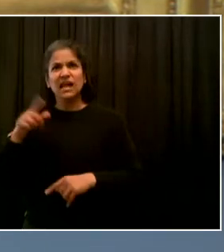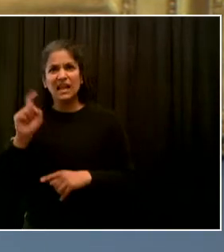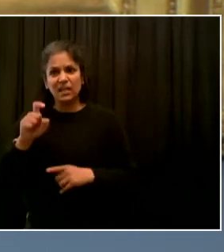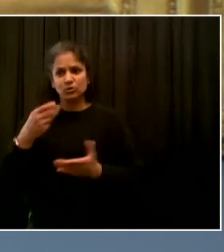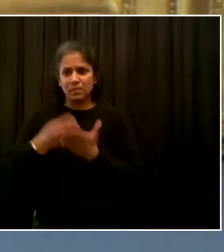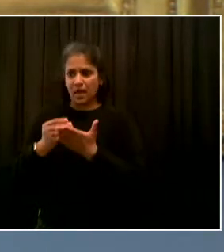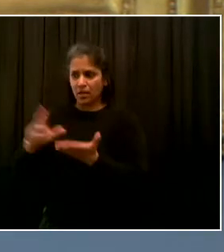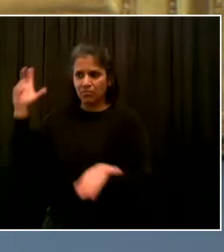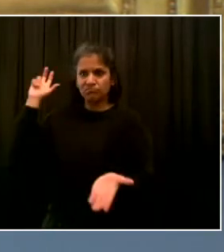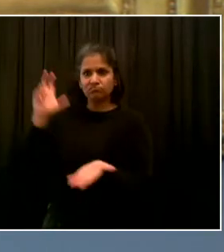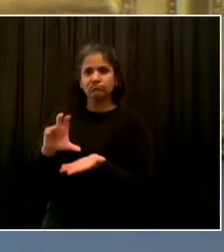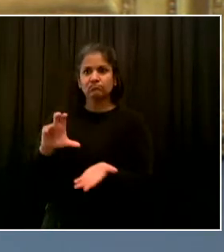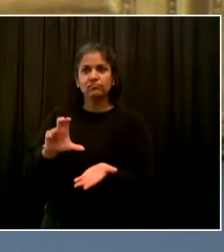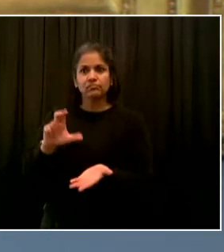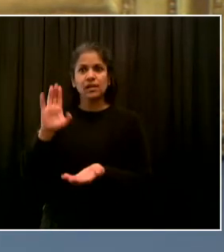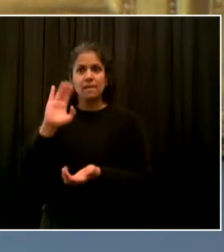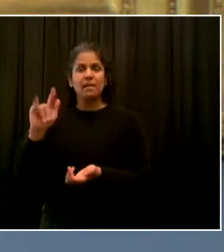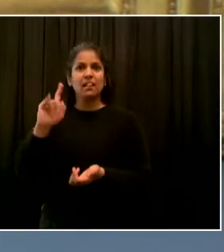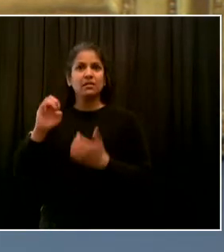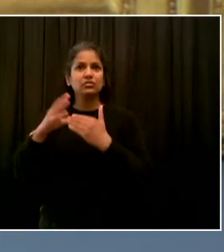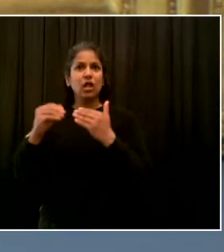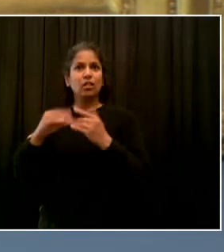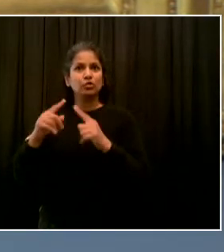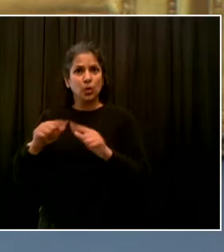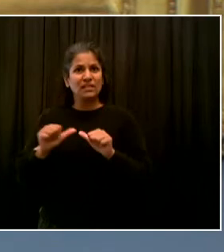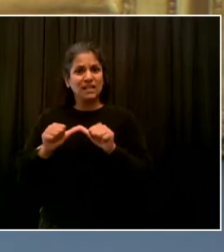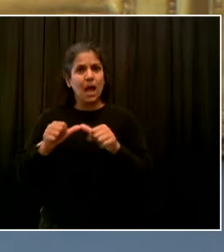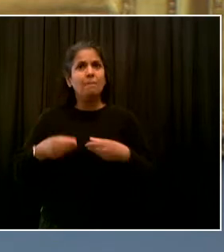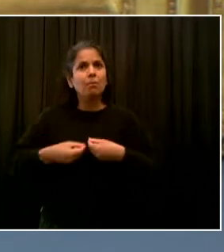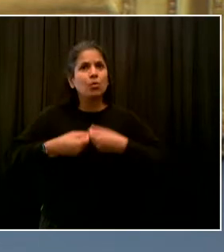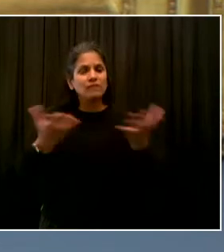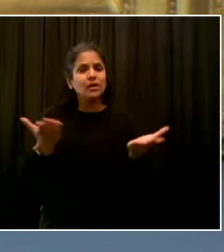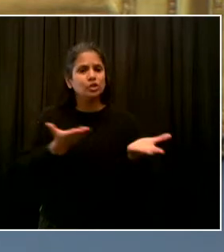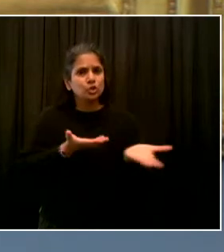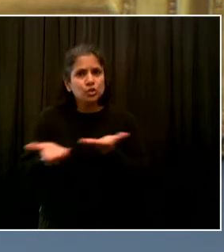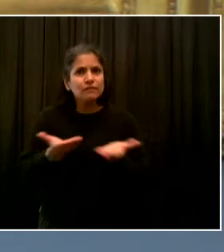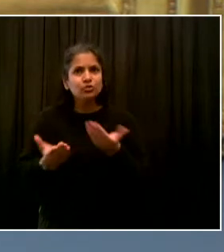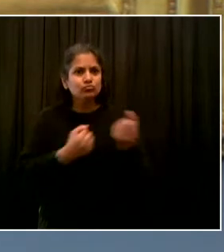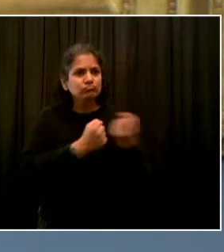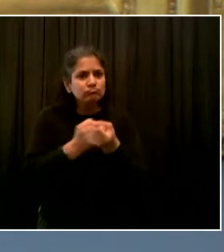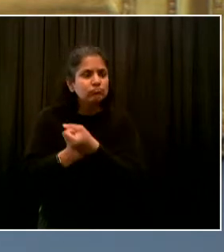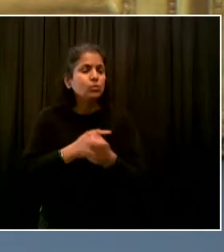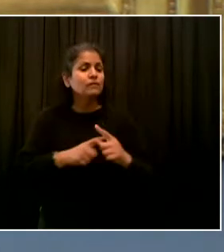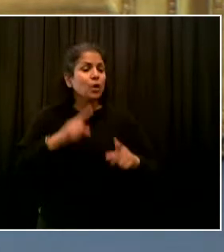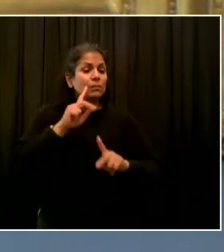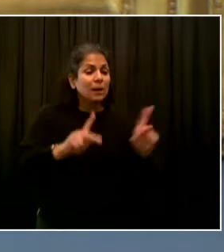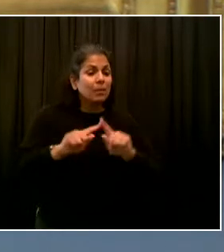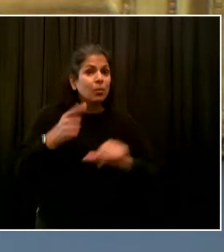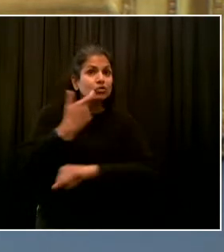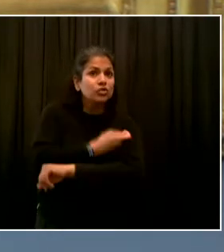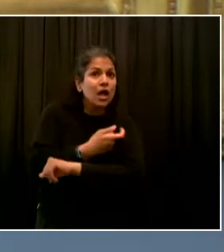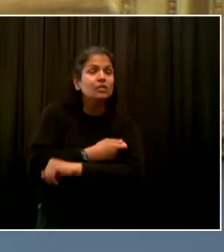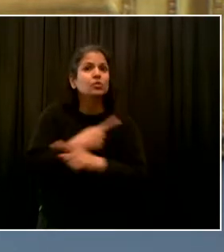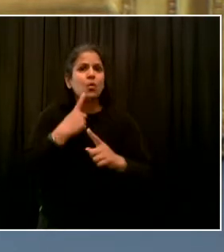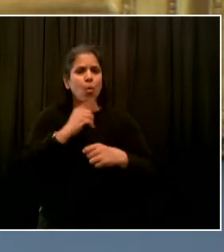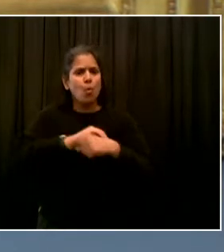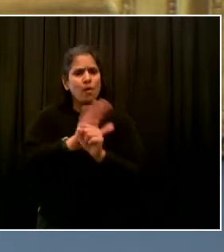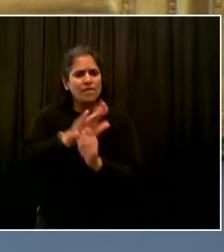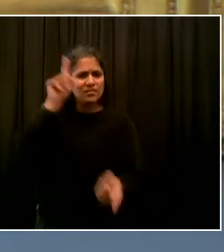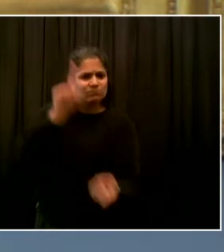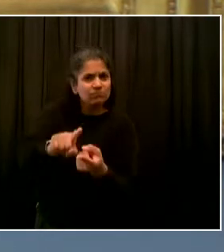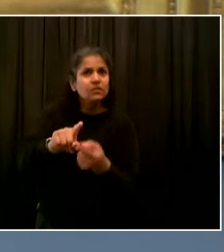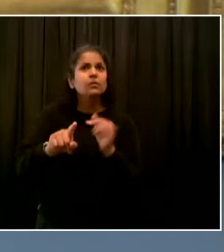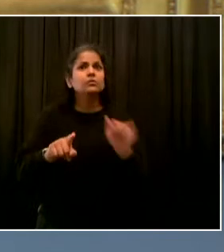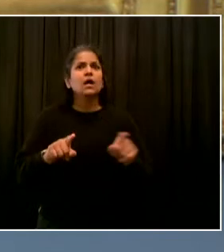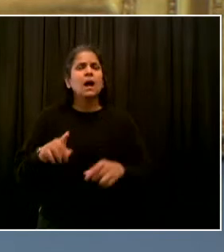continue to provide the needed services around vaccination, around testing, around tracking the virus so that we